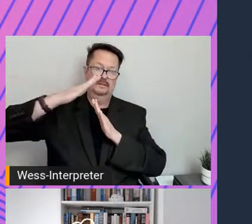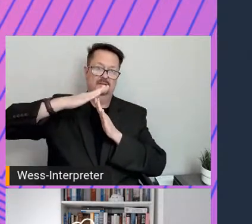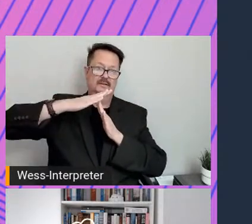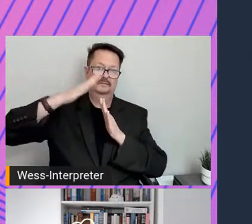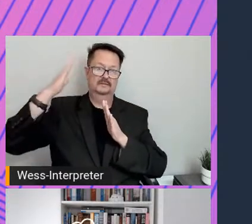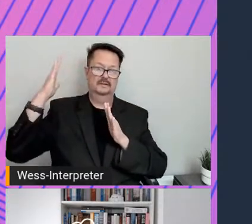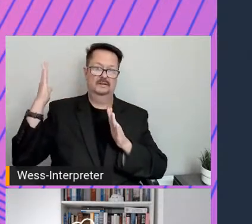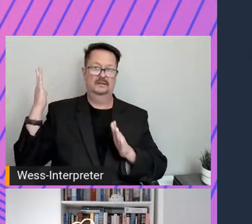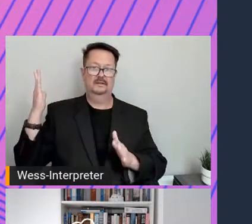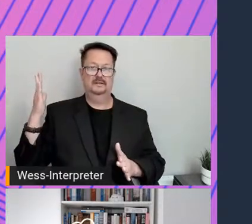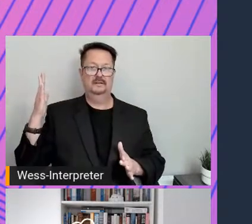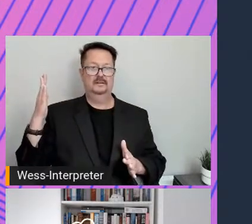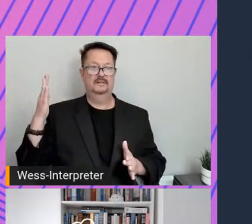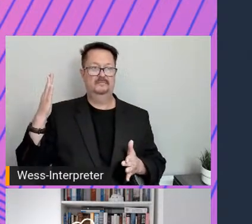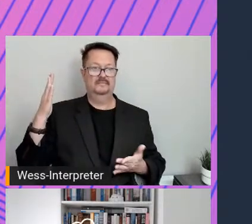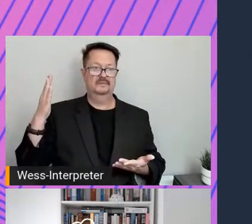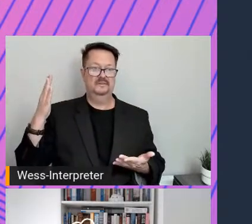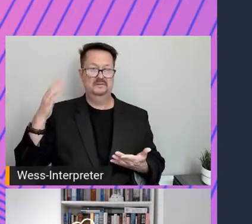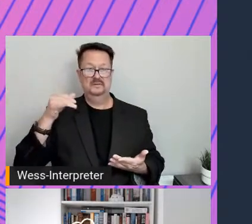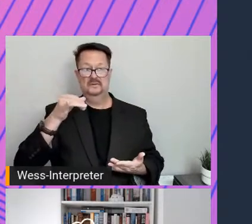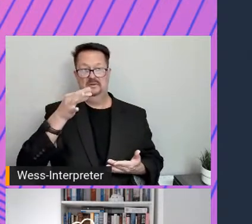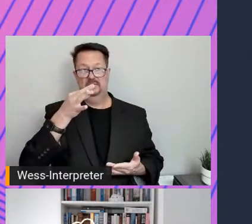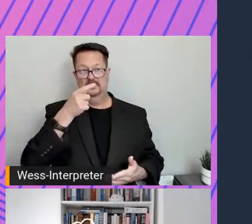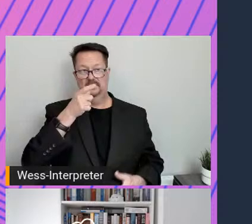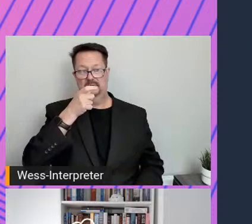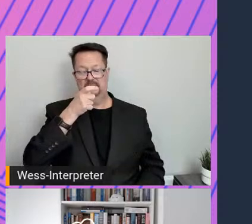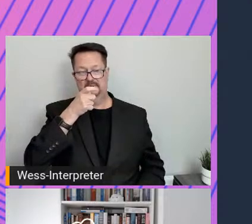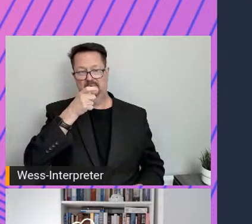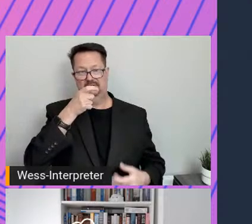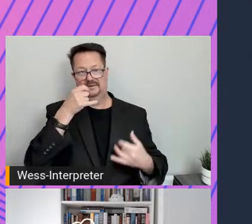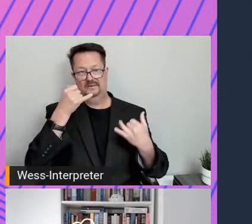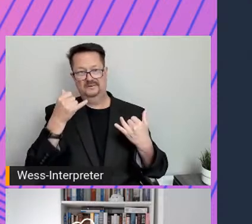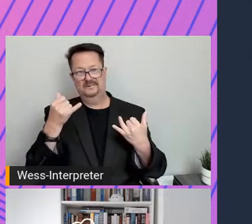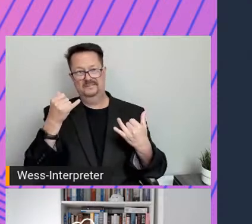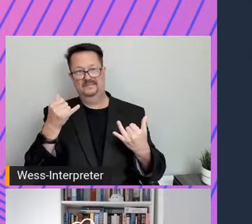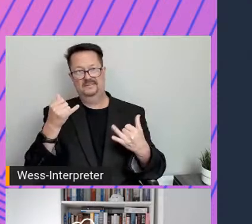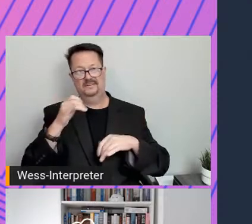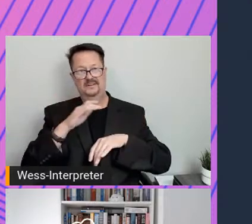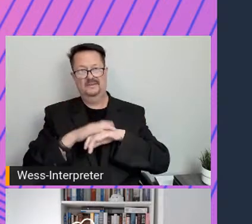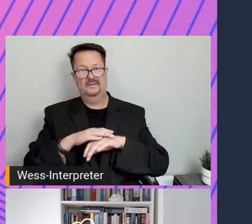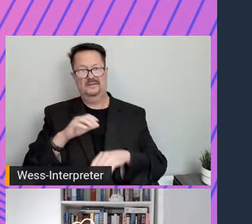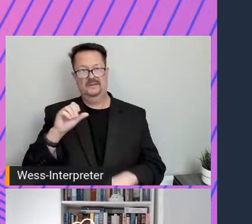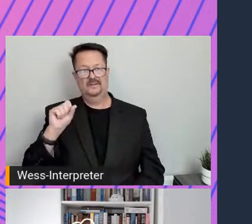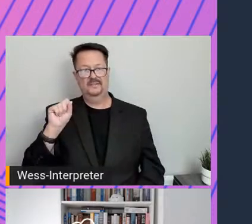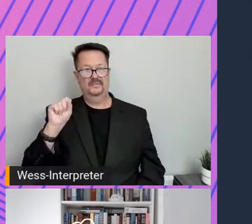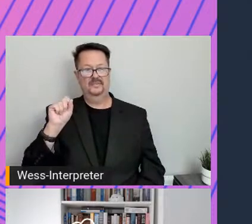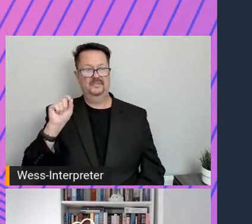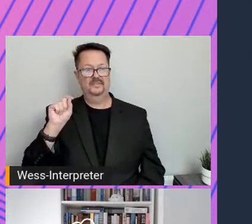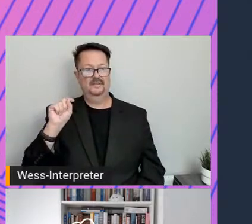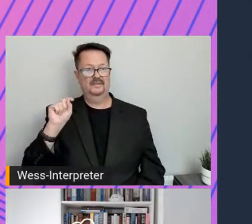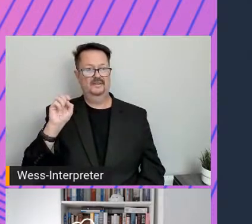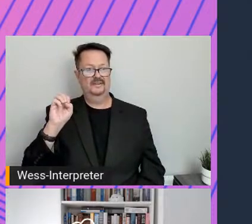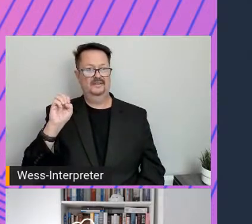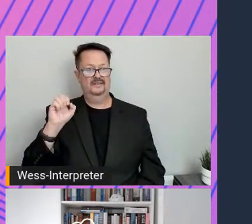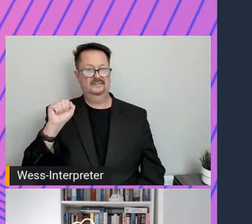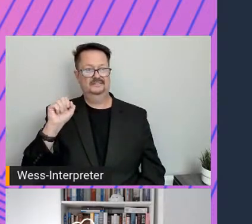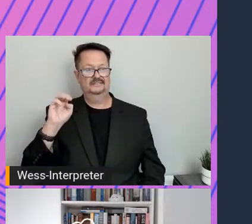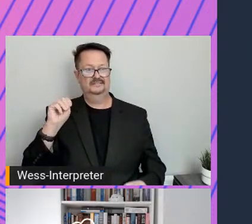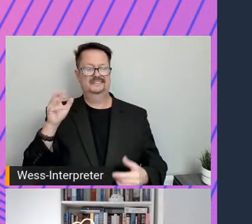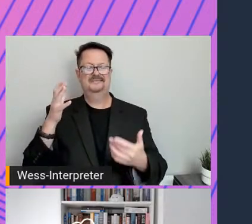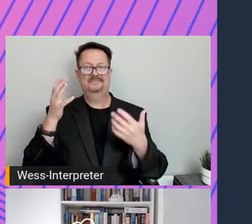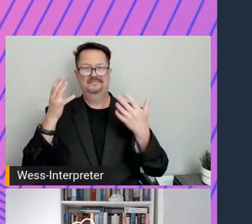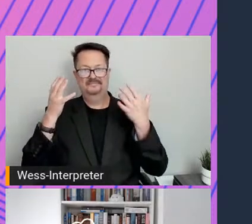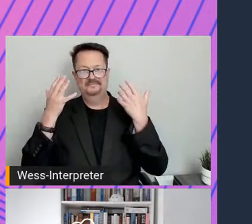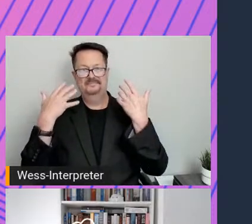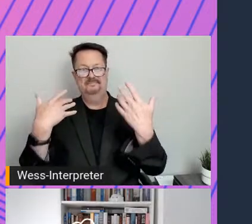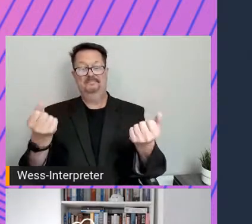are currently being played on the Steam gaming platform. Obviously, we're streaming on this on Twitch. I know a lot of you are gamers, so you may recognize some of these games. But one of the things